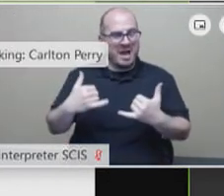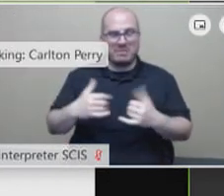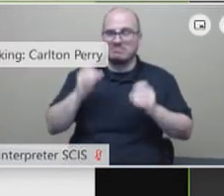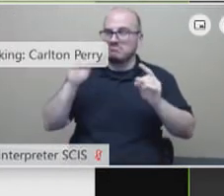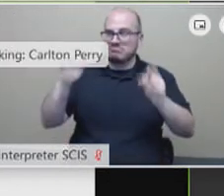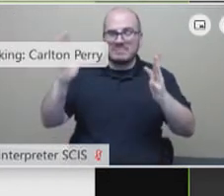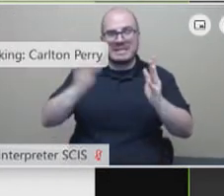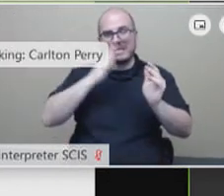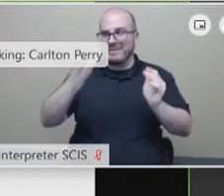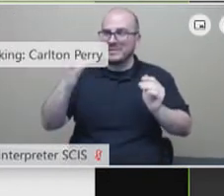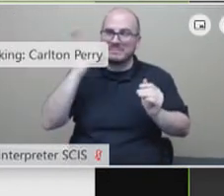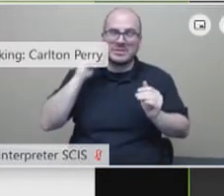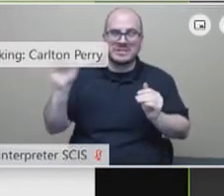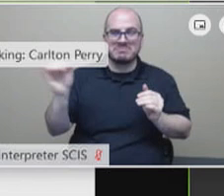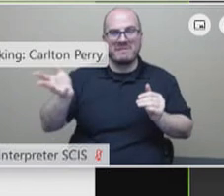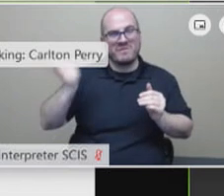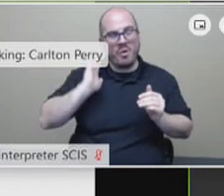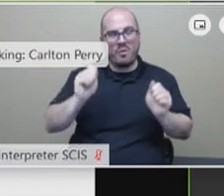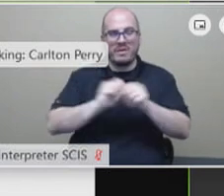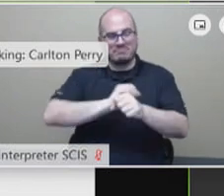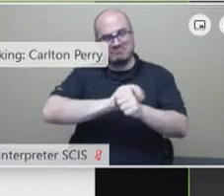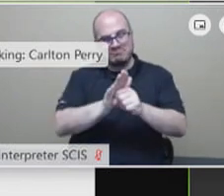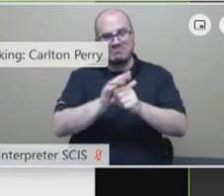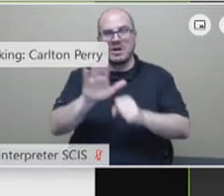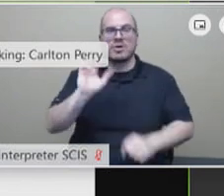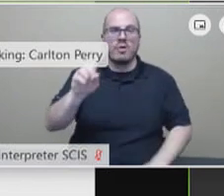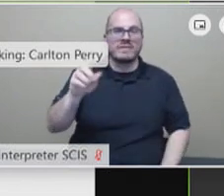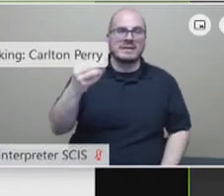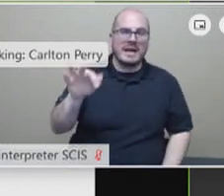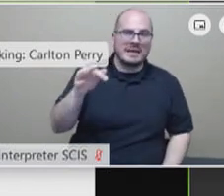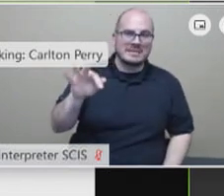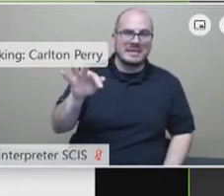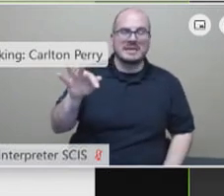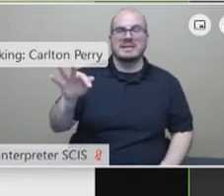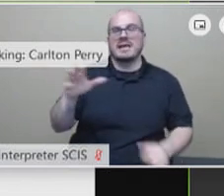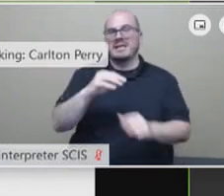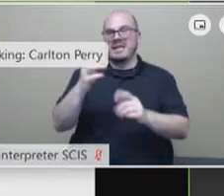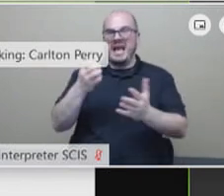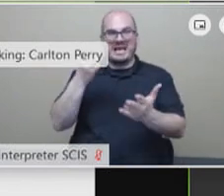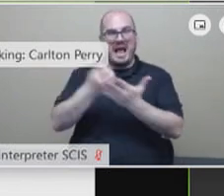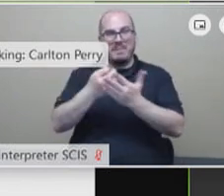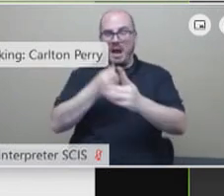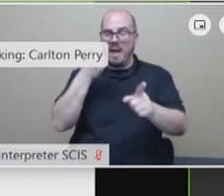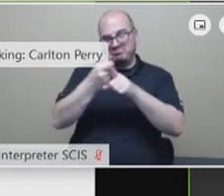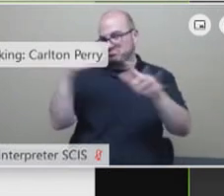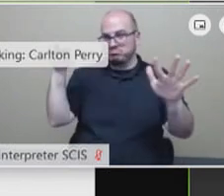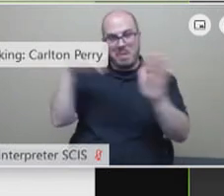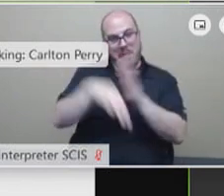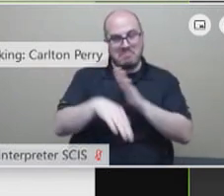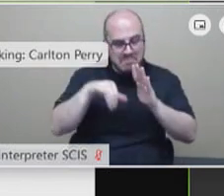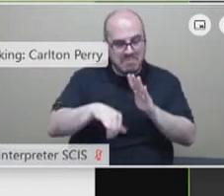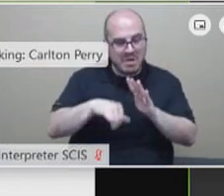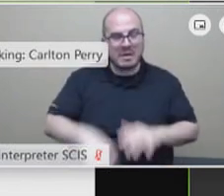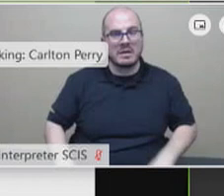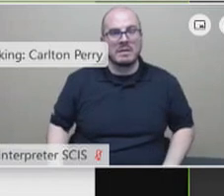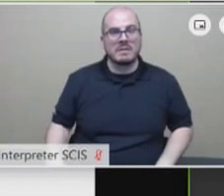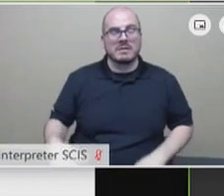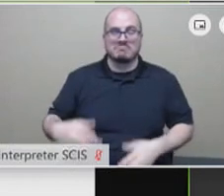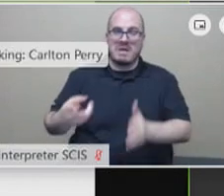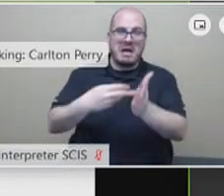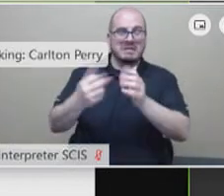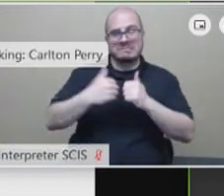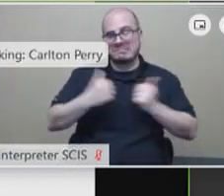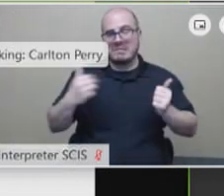unprecedented issues with COVID-19 and the economic downturn that we're currently facing. And I'm worried about my community.